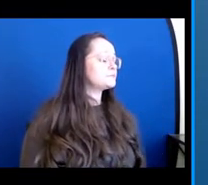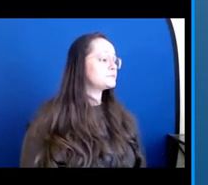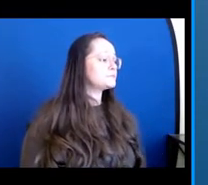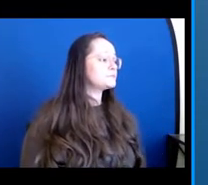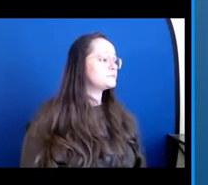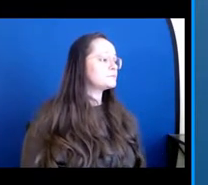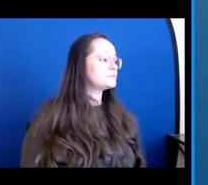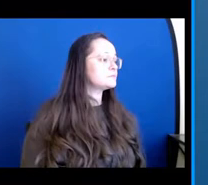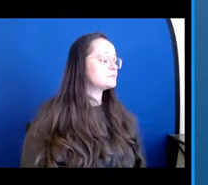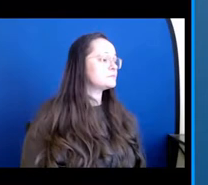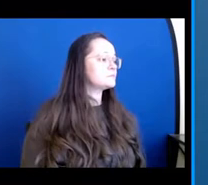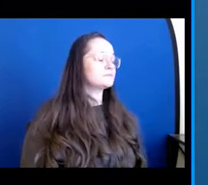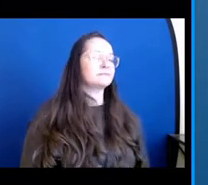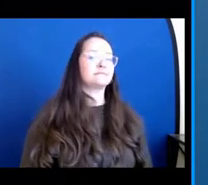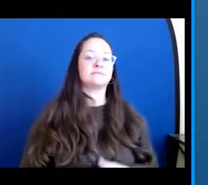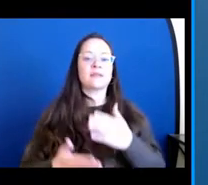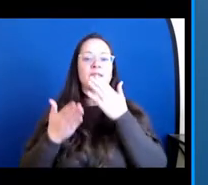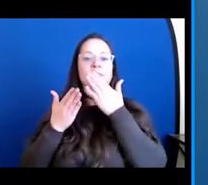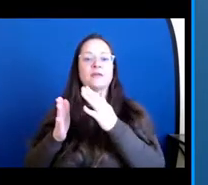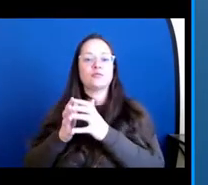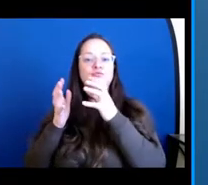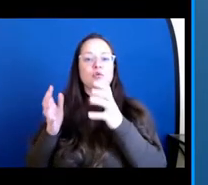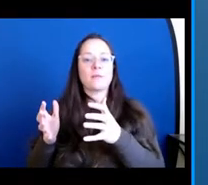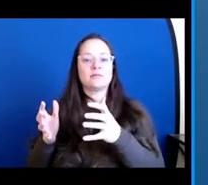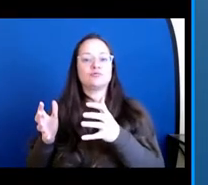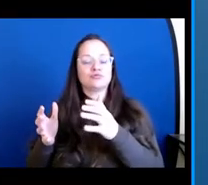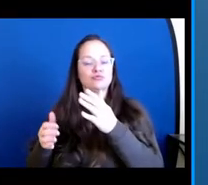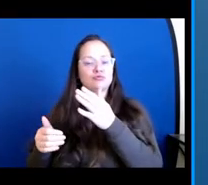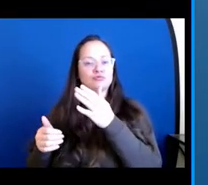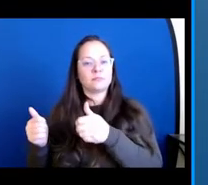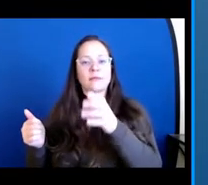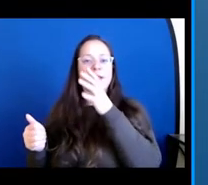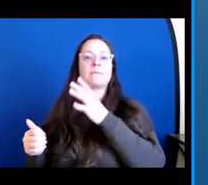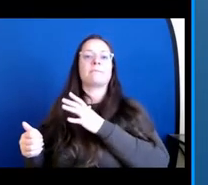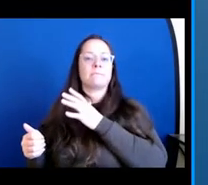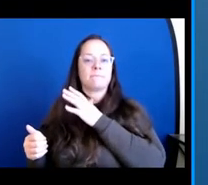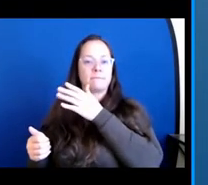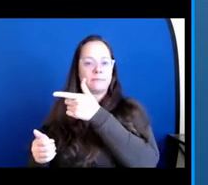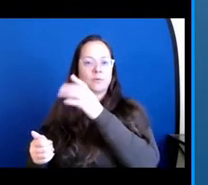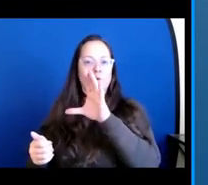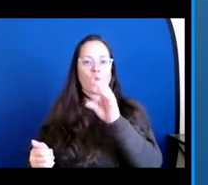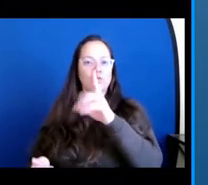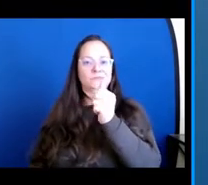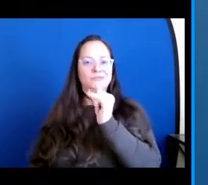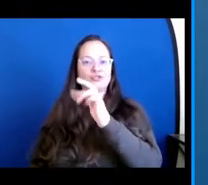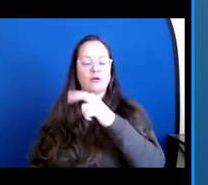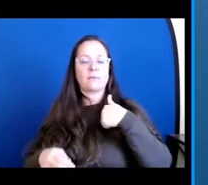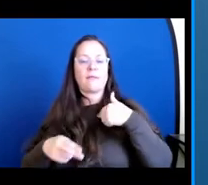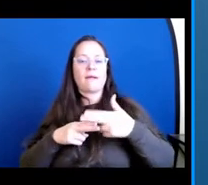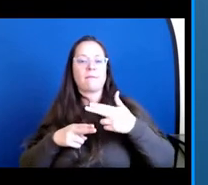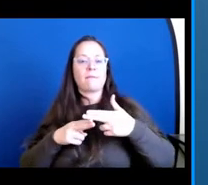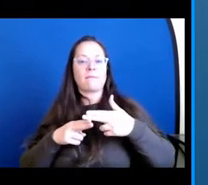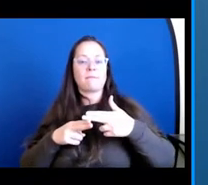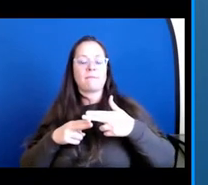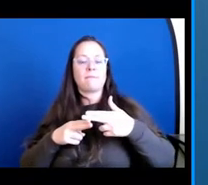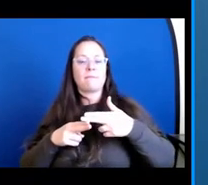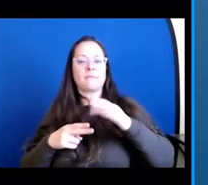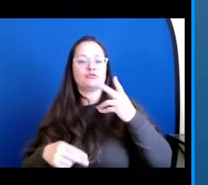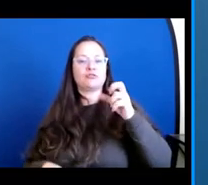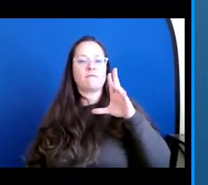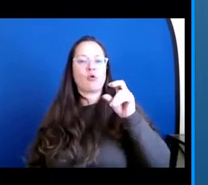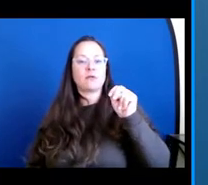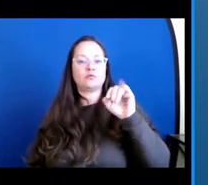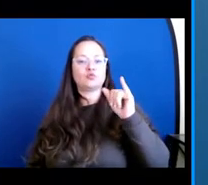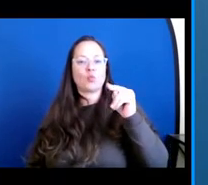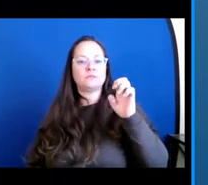thank you so much Magnum coach here and my name is Chevron Jones from Florida and I know we weren't considered